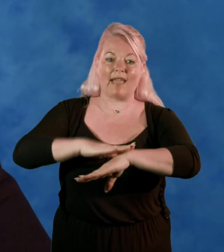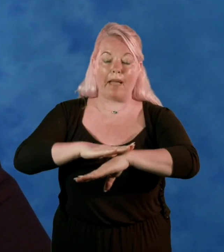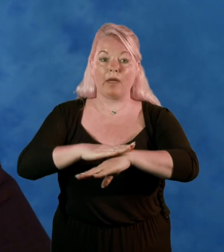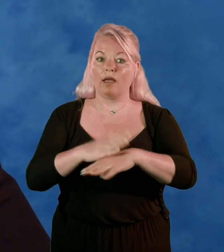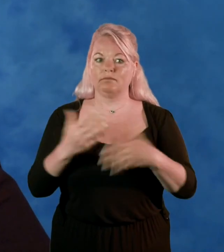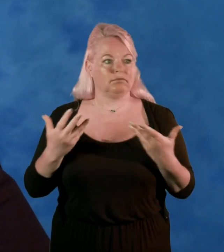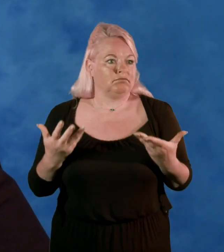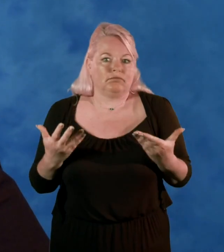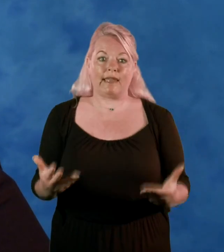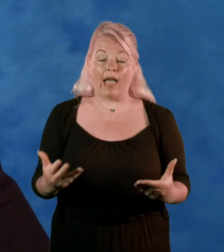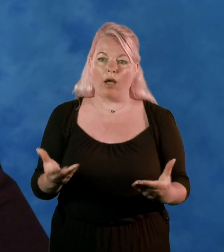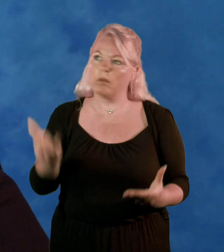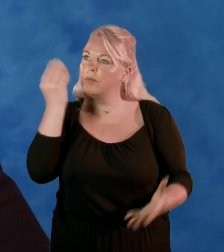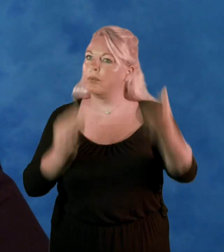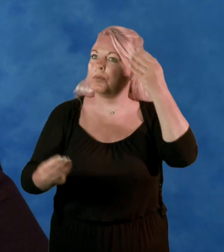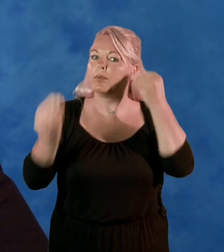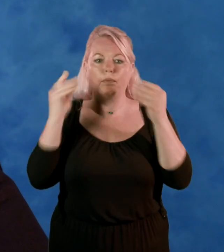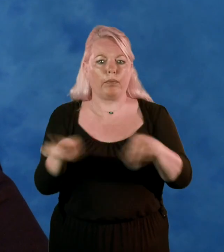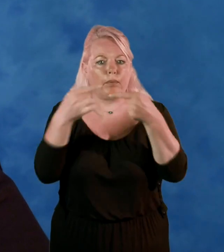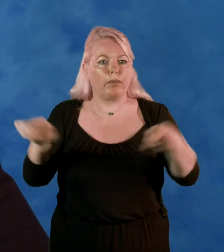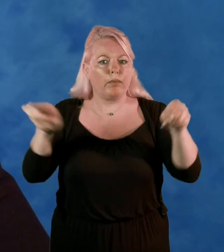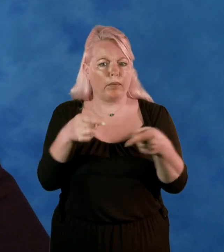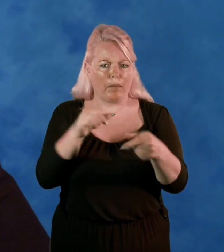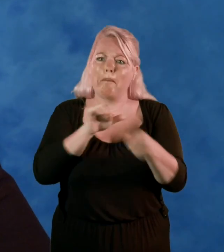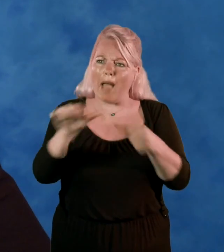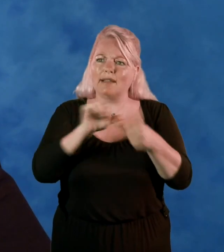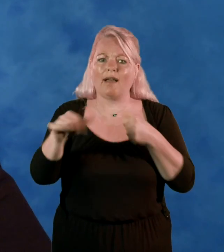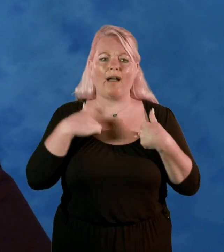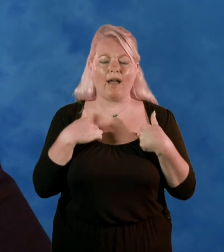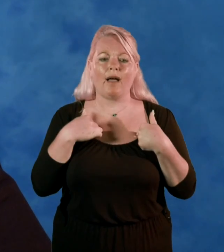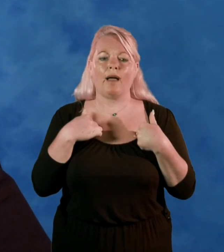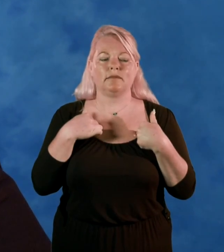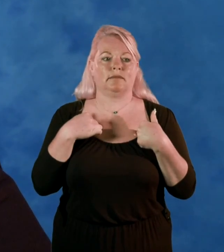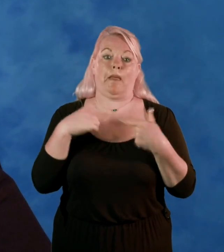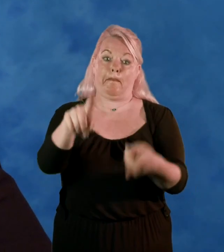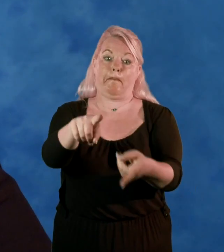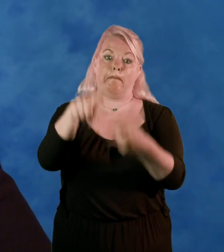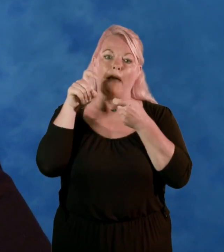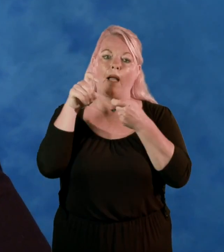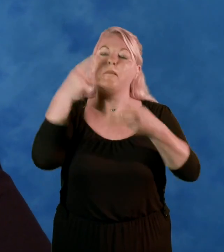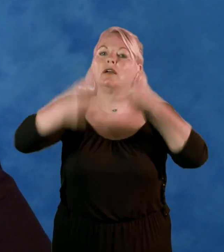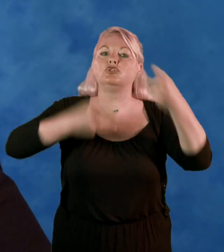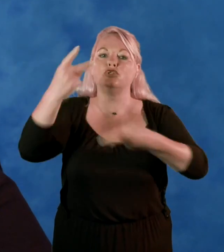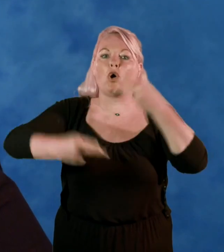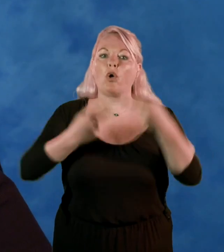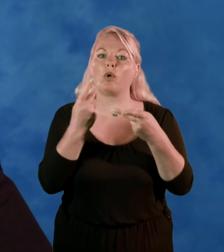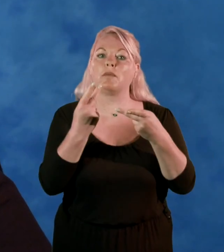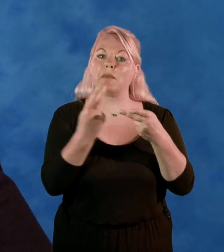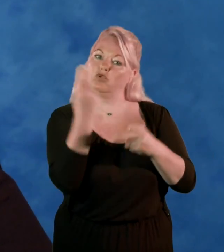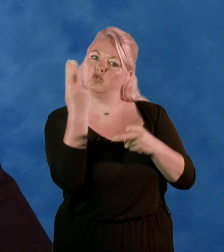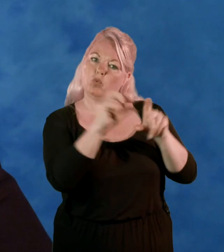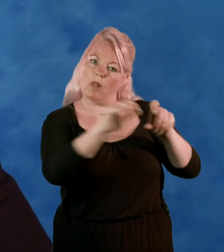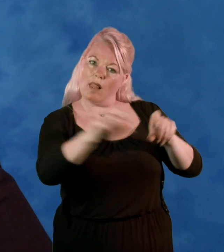now I can hear lots of stuff much better. I can now pick up a song after a couple of